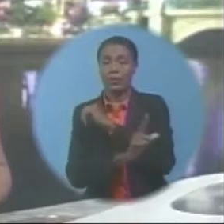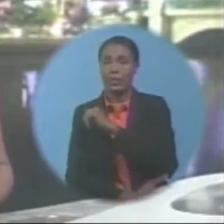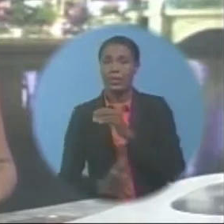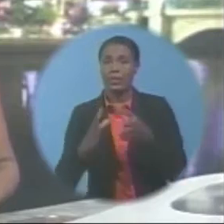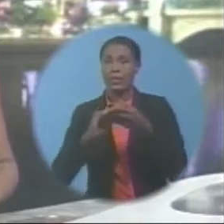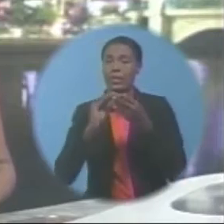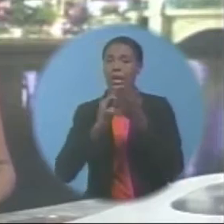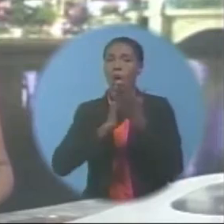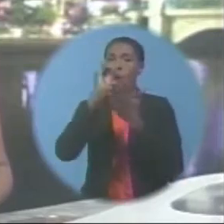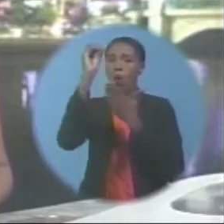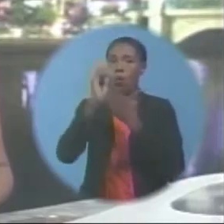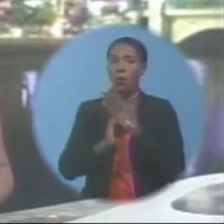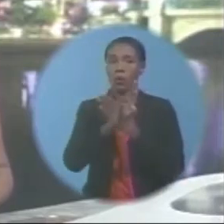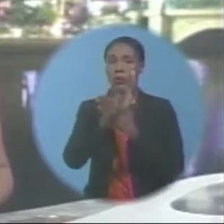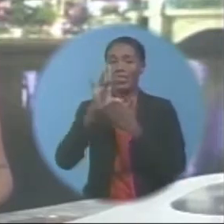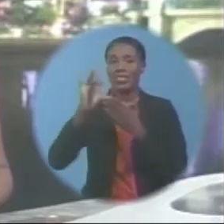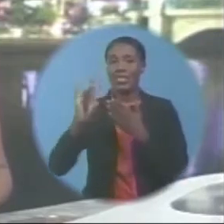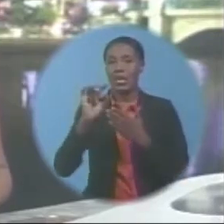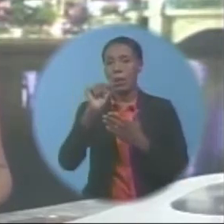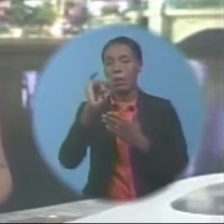28th. Jackman was granted